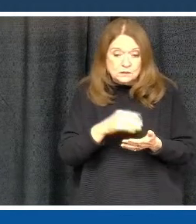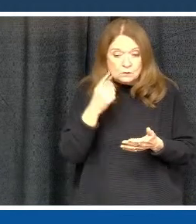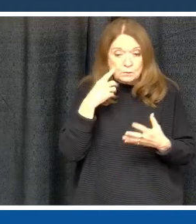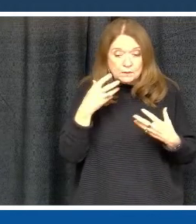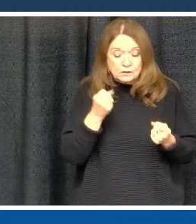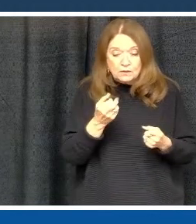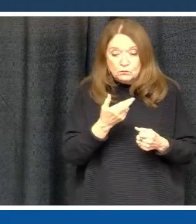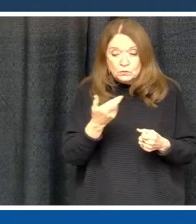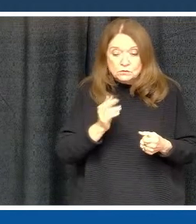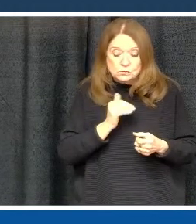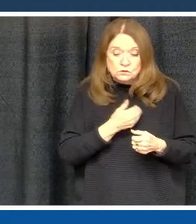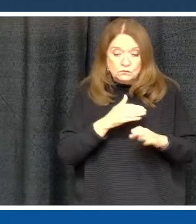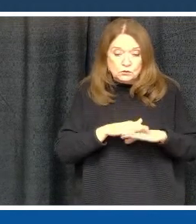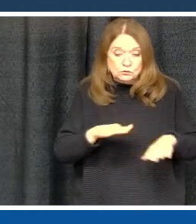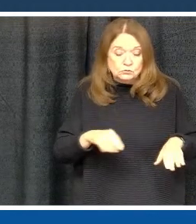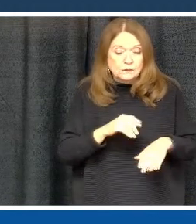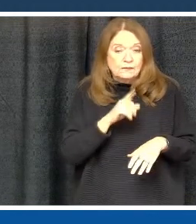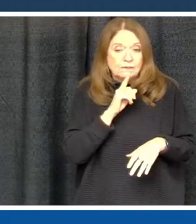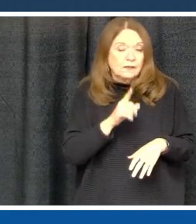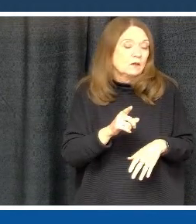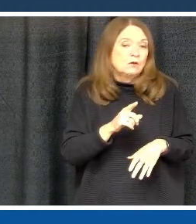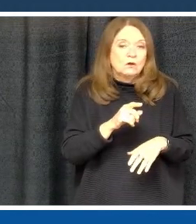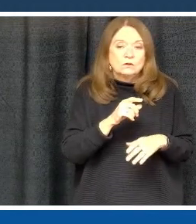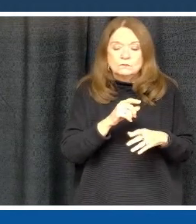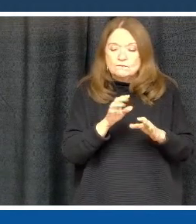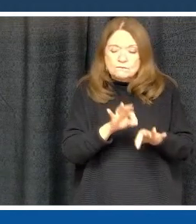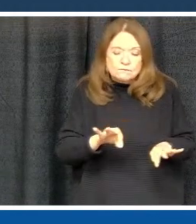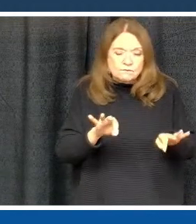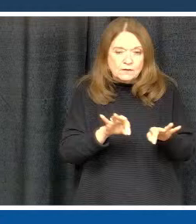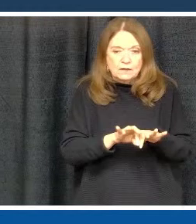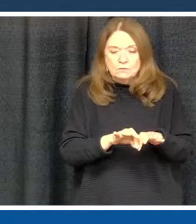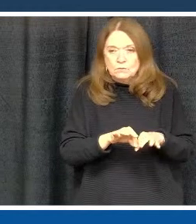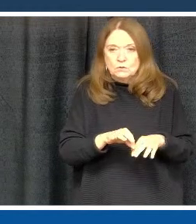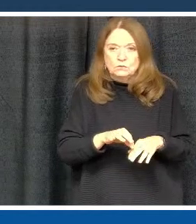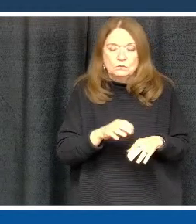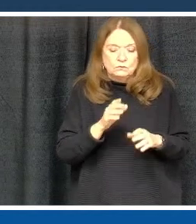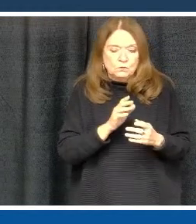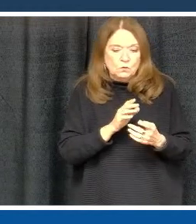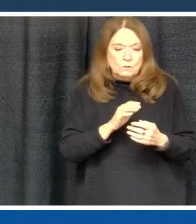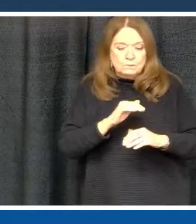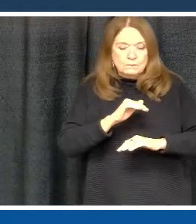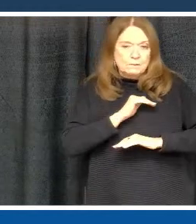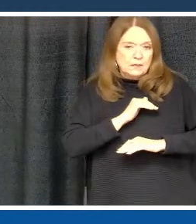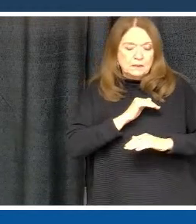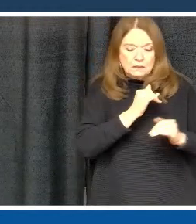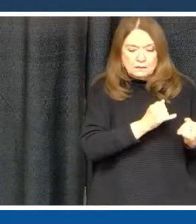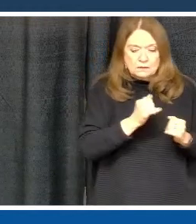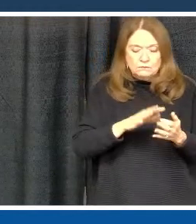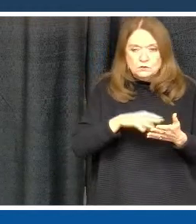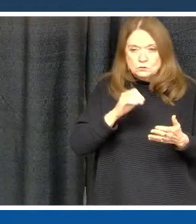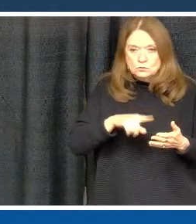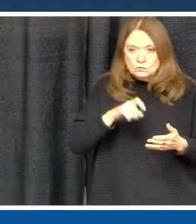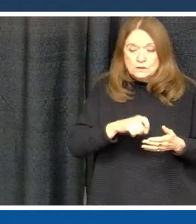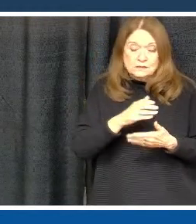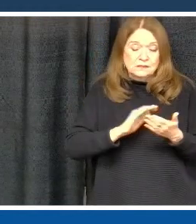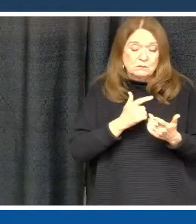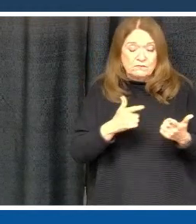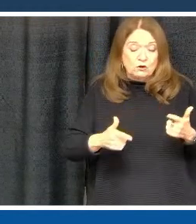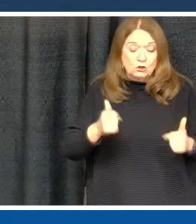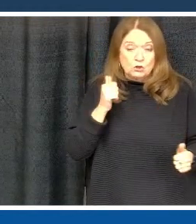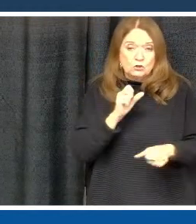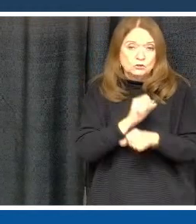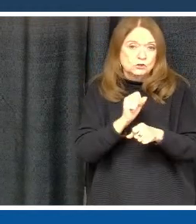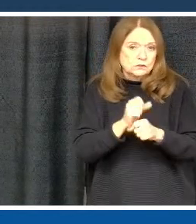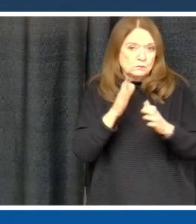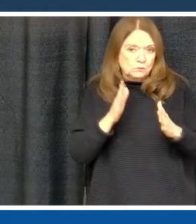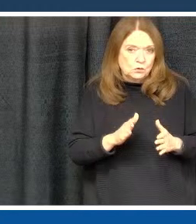resources for our children, and they are an invaluable source for meeting an individual student needs, as well as some of our largest employers